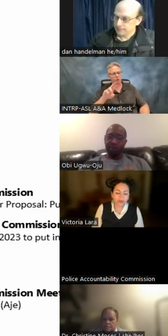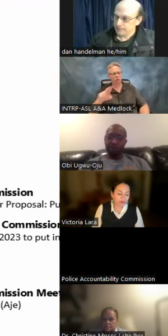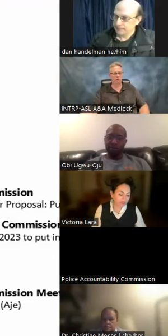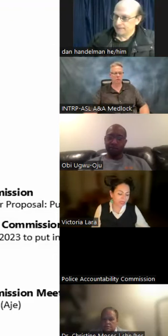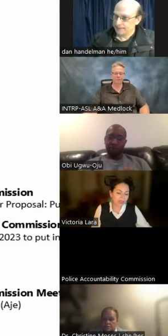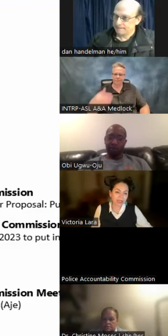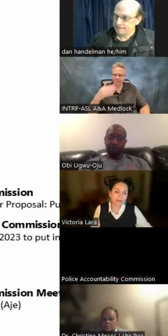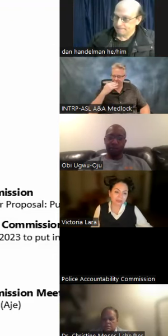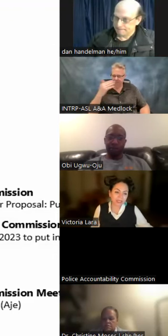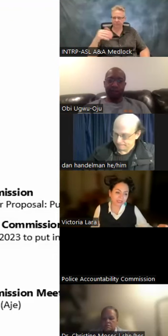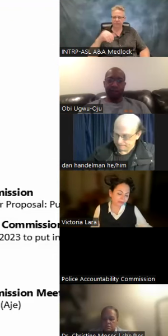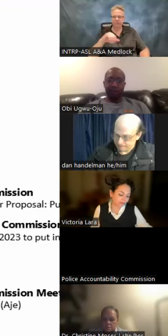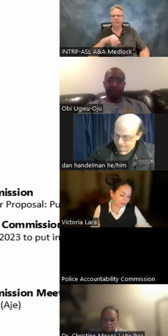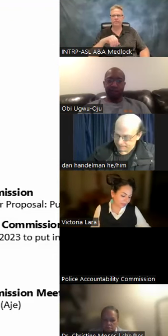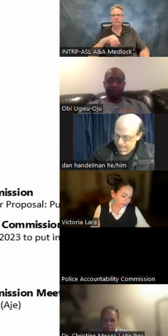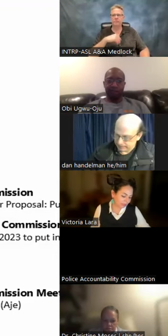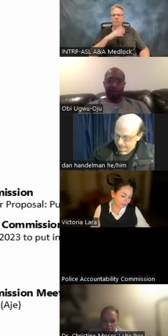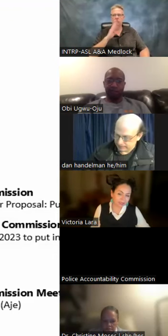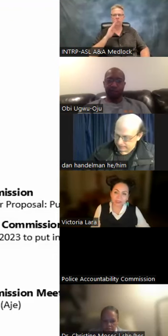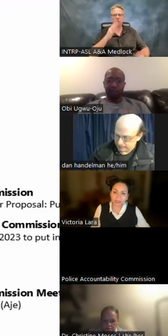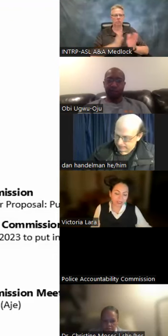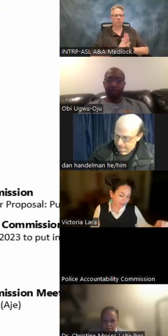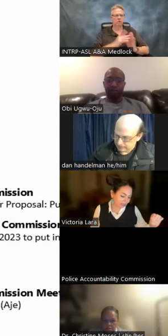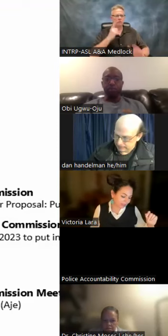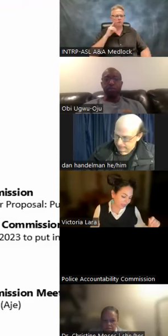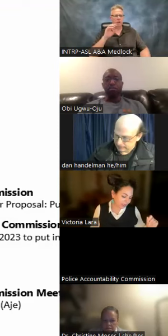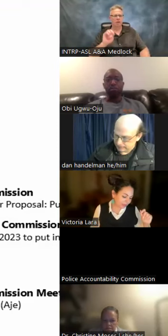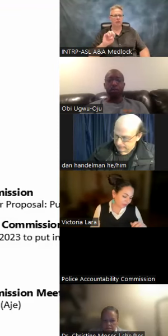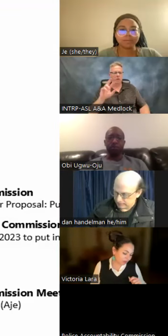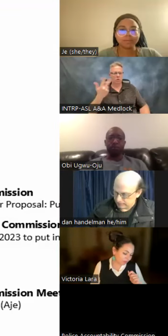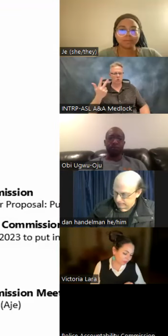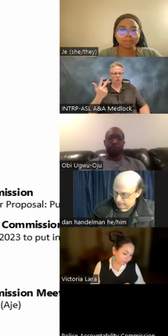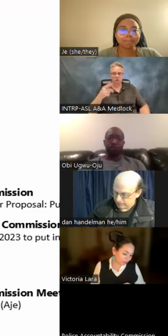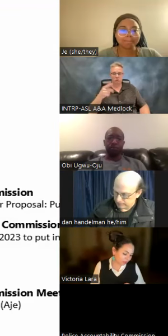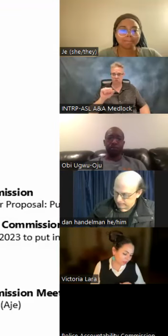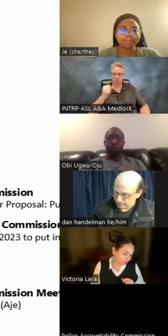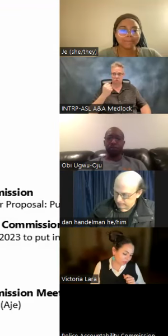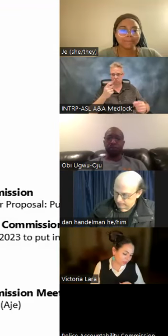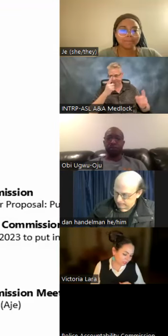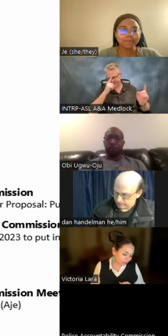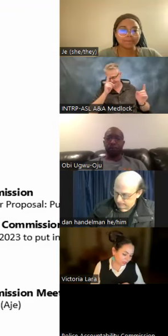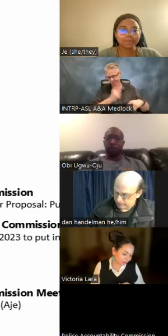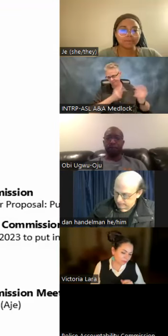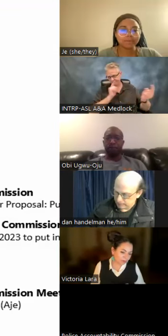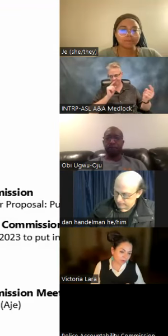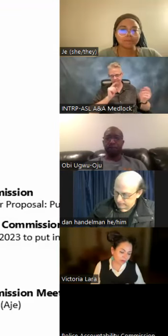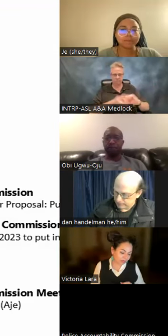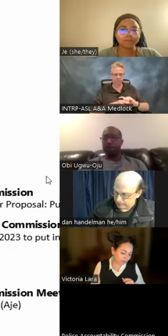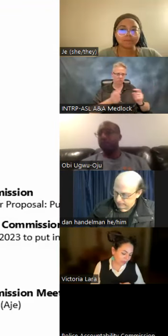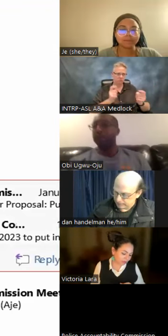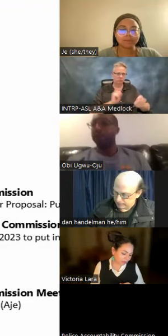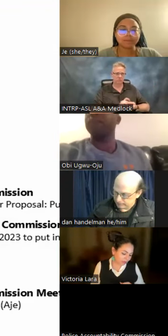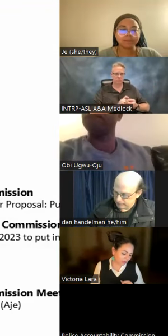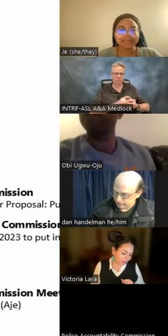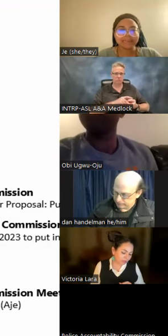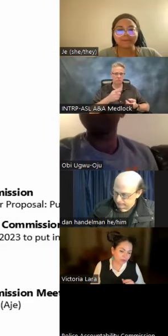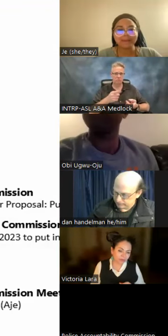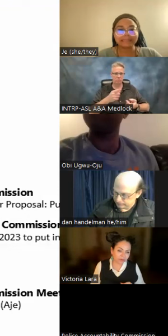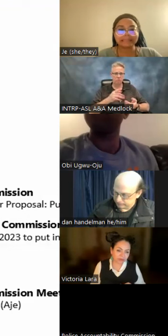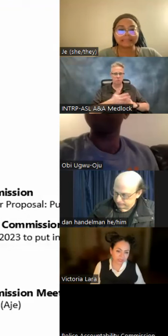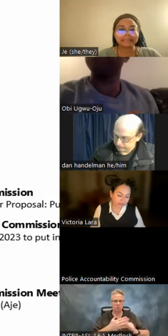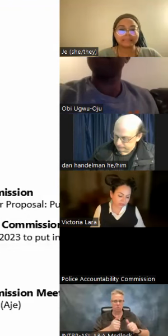you. Okay, I'm going to ask for E3. Is there a strong opposition to changing from what it was to